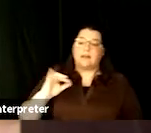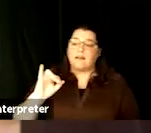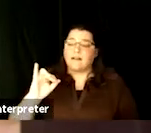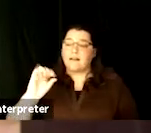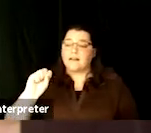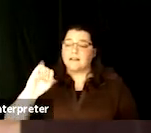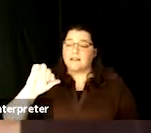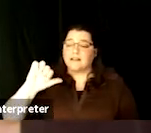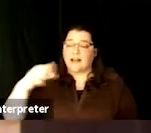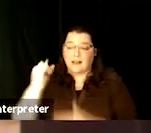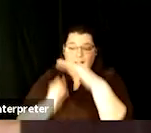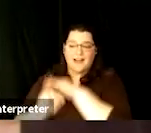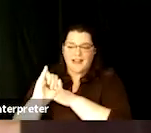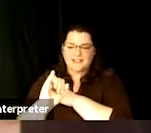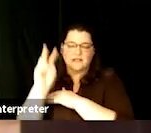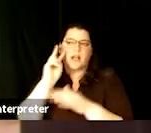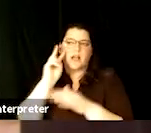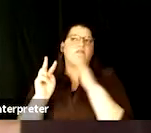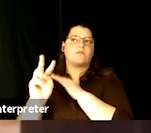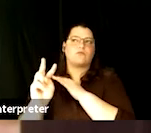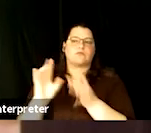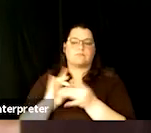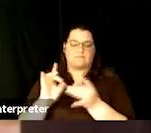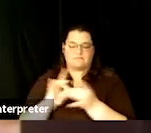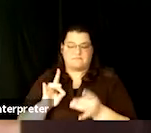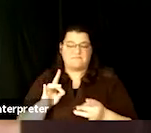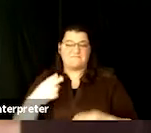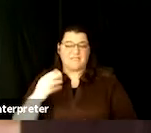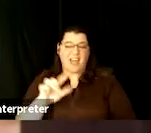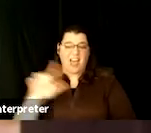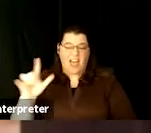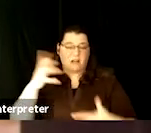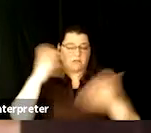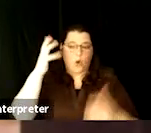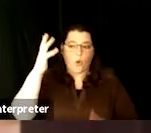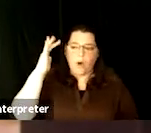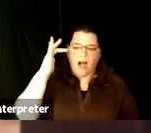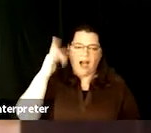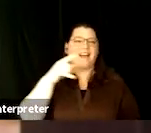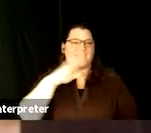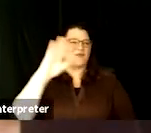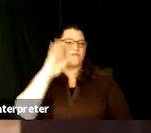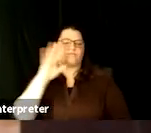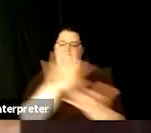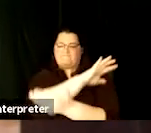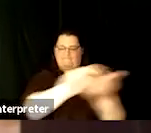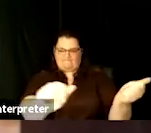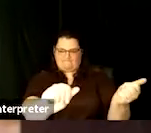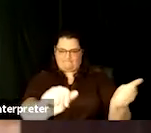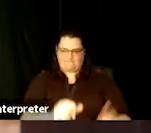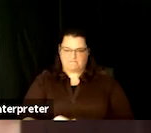Hell was in an uproar because it was done away with. It was in an uproar because it is